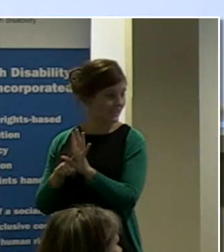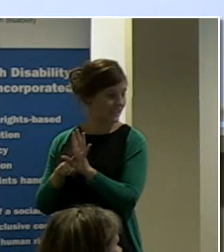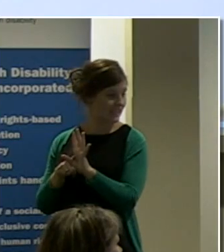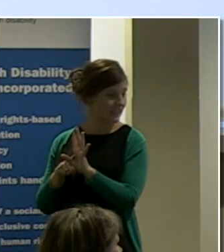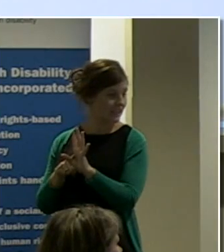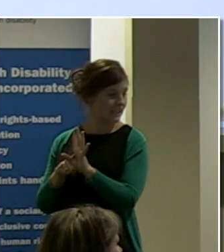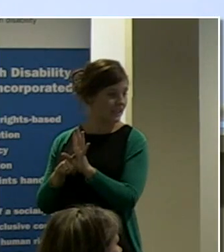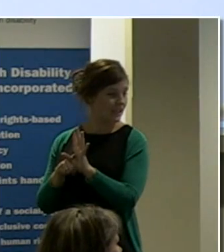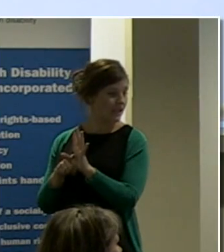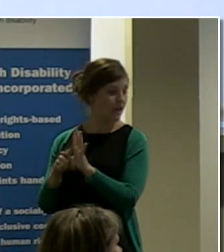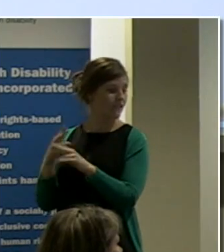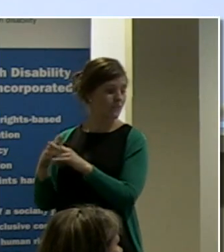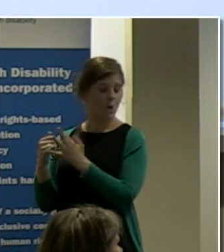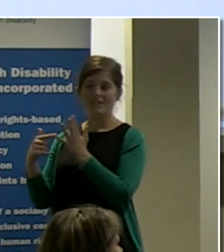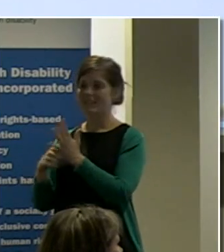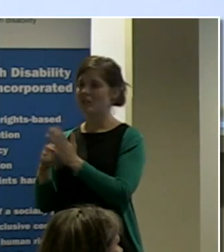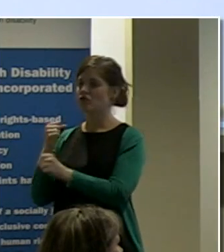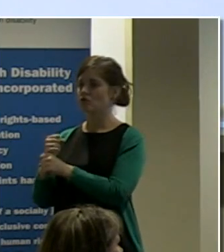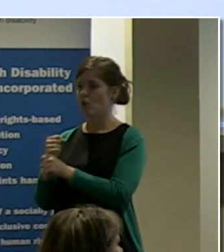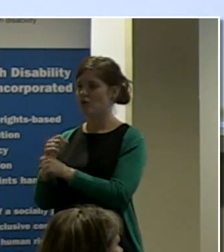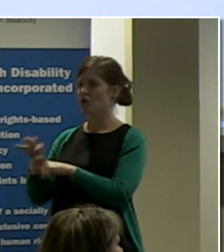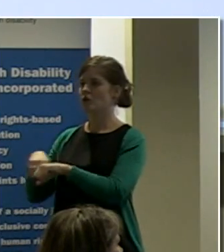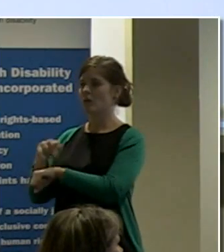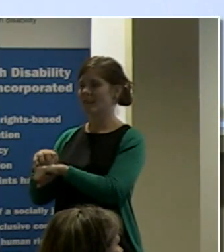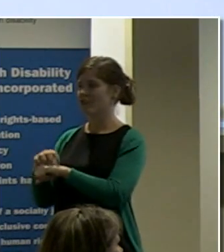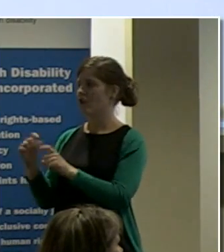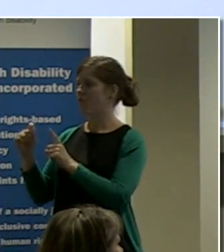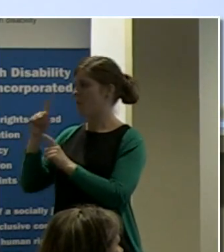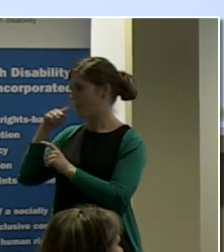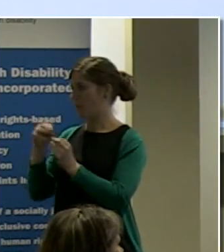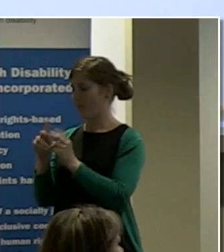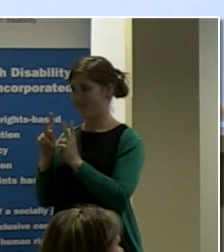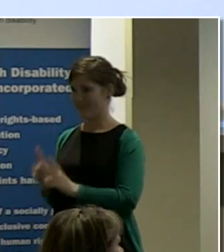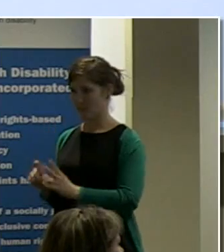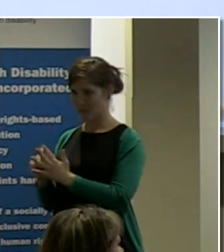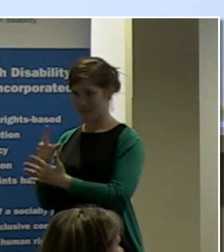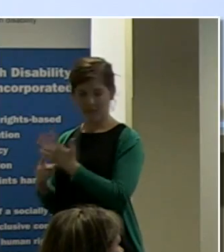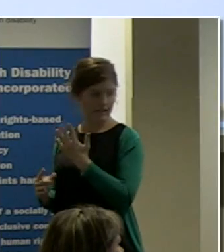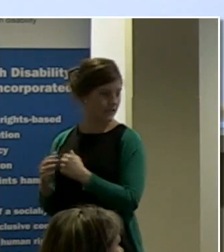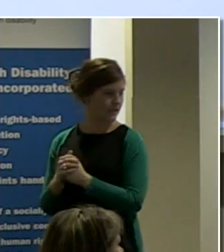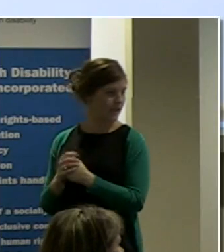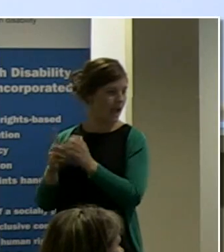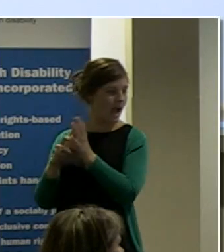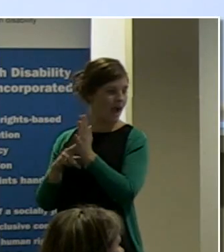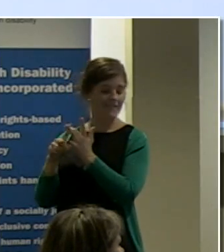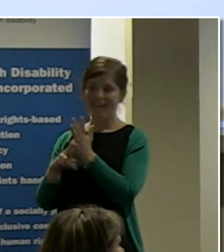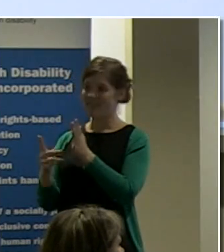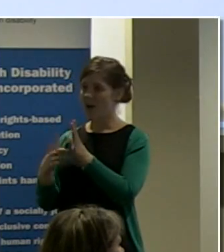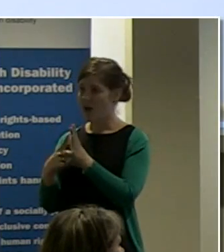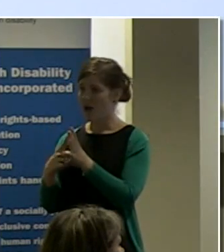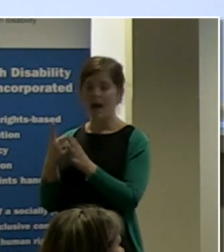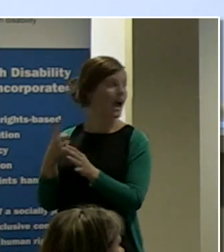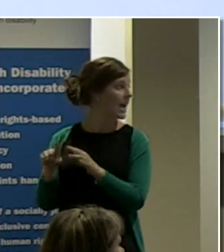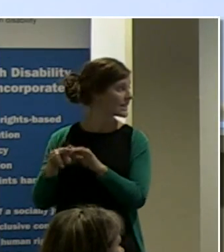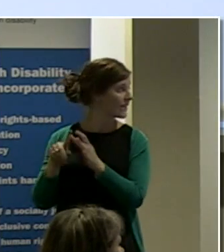Rosemary Gray on behalf of St. George Association of People with Physical Disabilities, Aviva Chuba, and Fiona